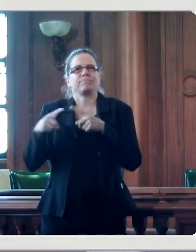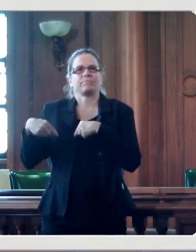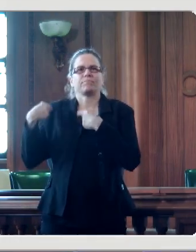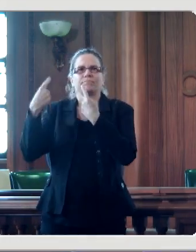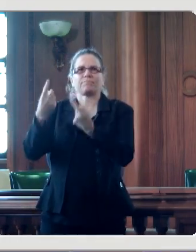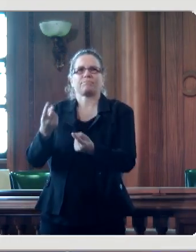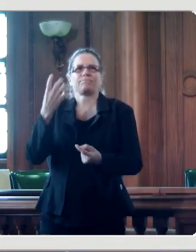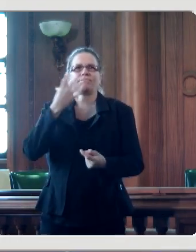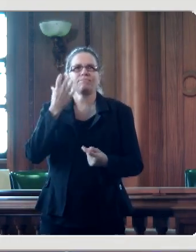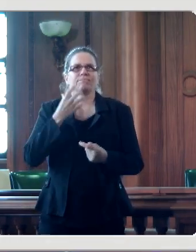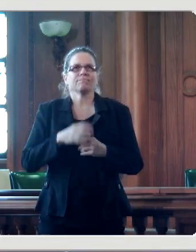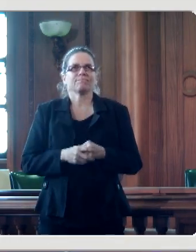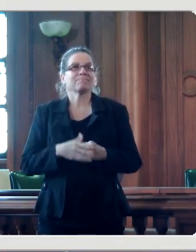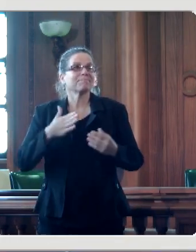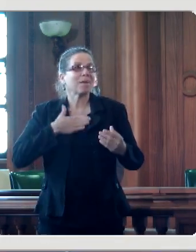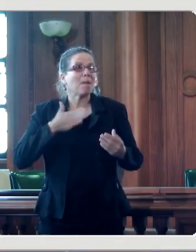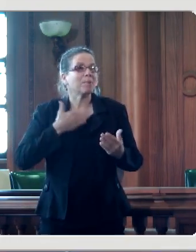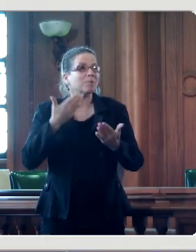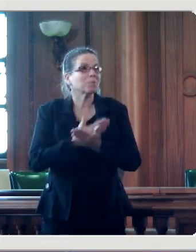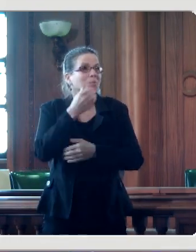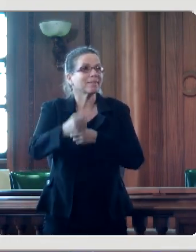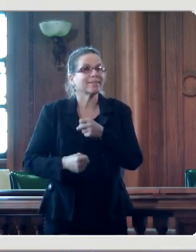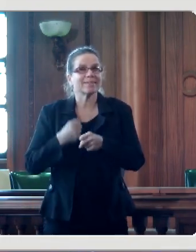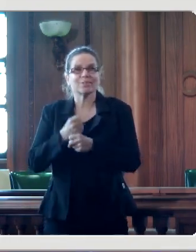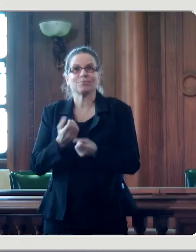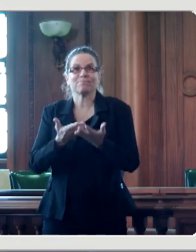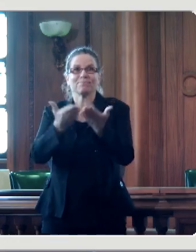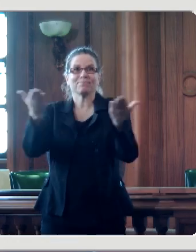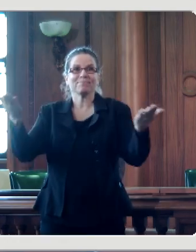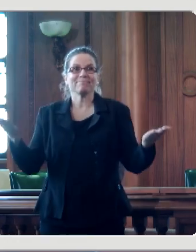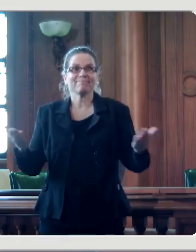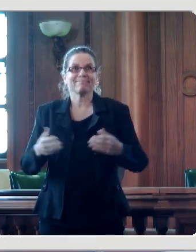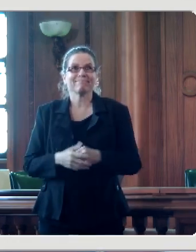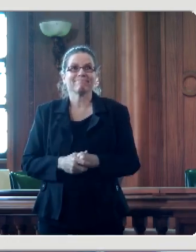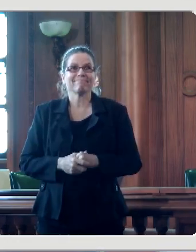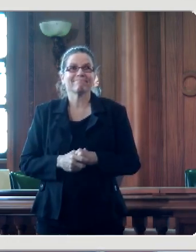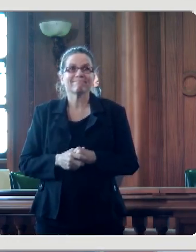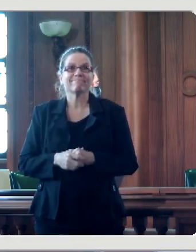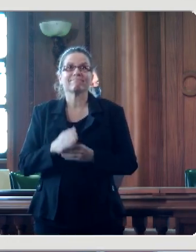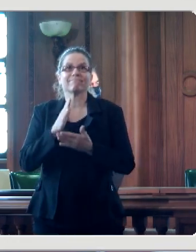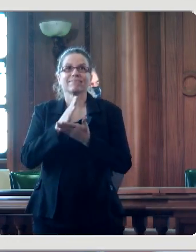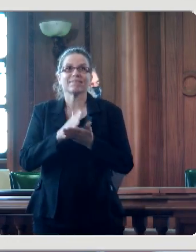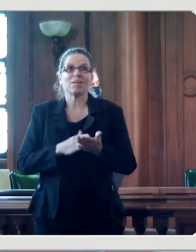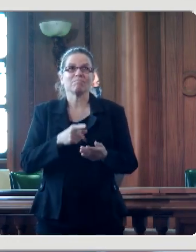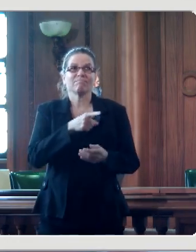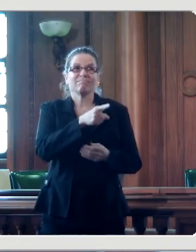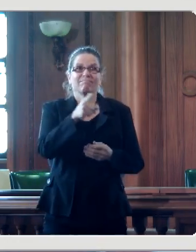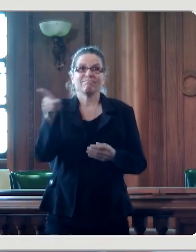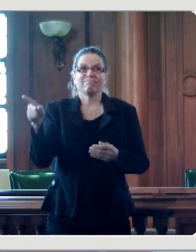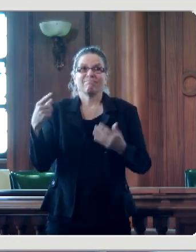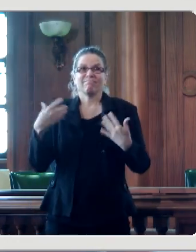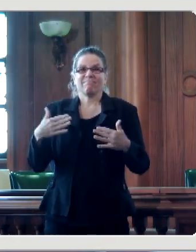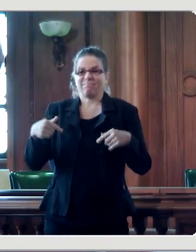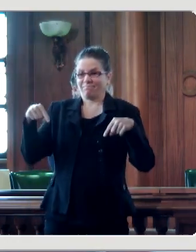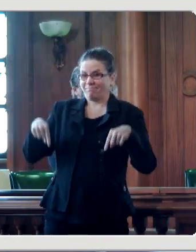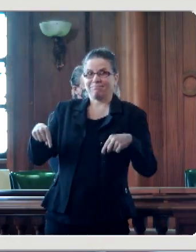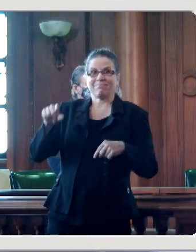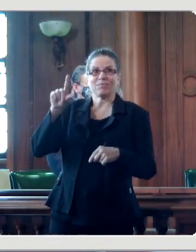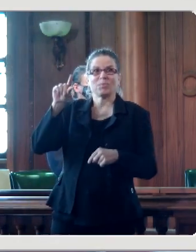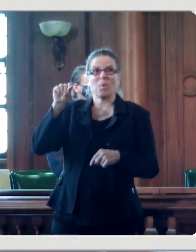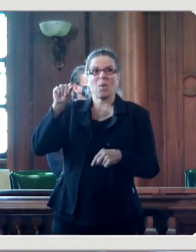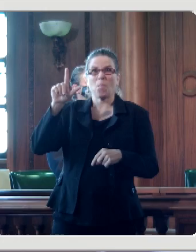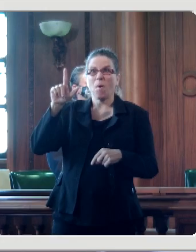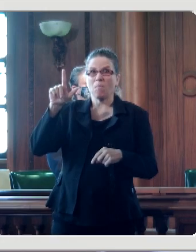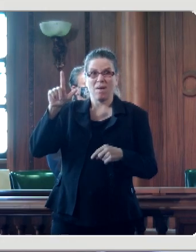Happy New Year. And I guess some of us wonder, are we in a new year because we are carrying with us some